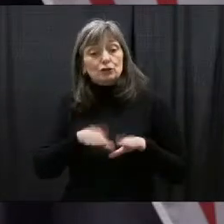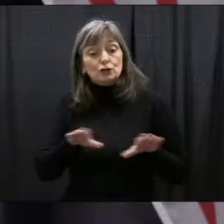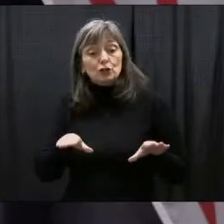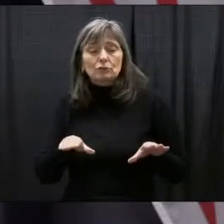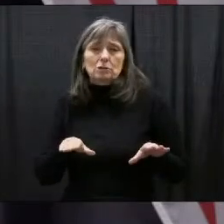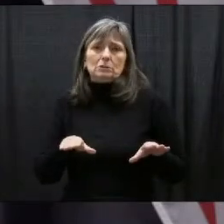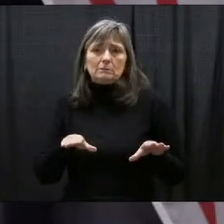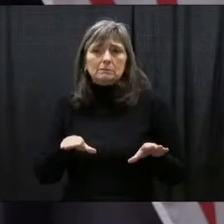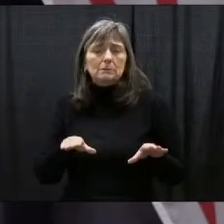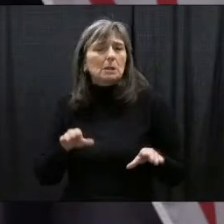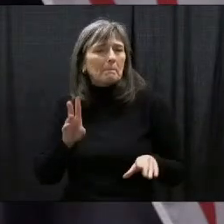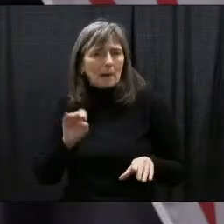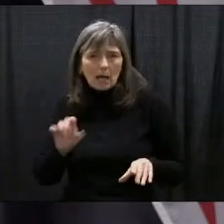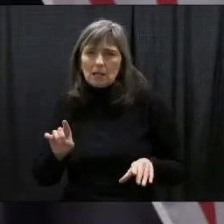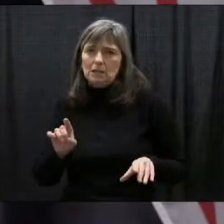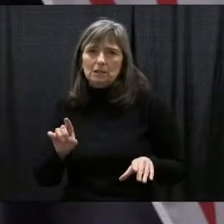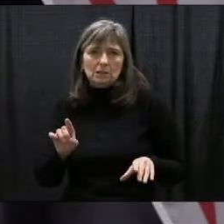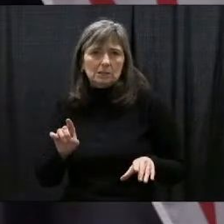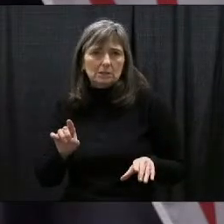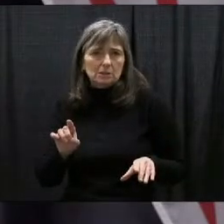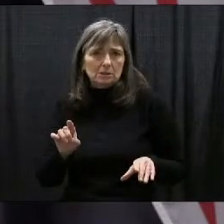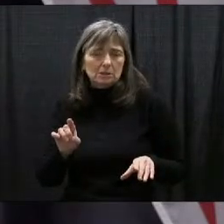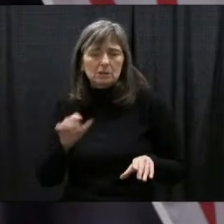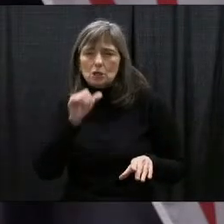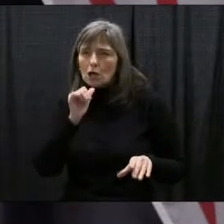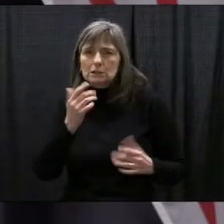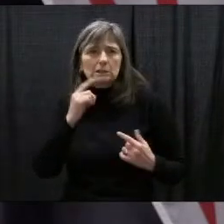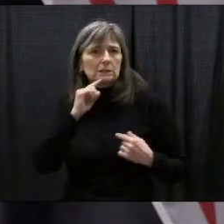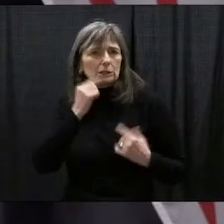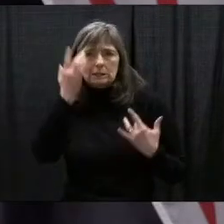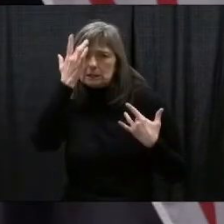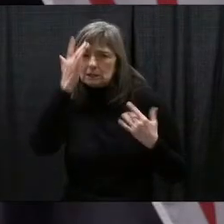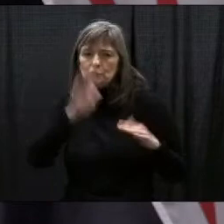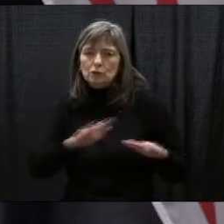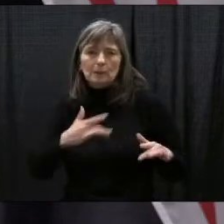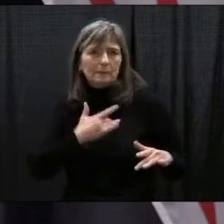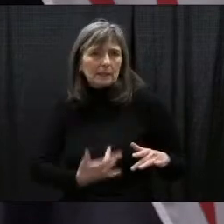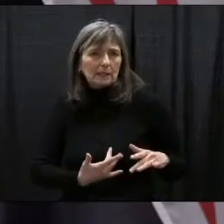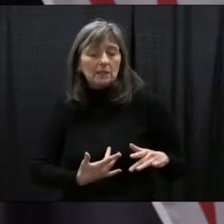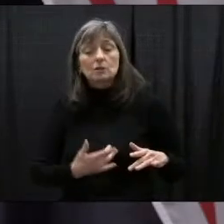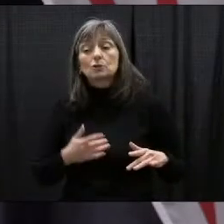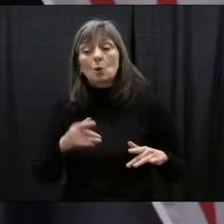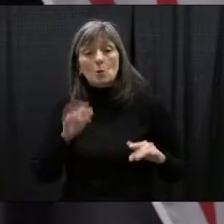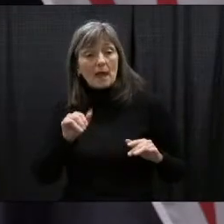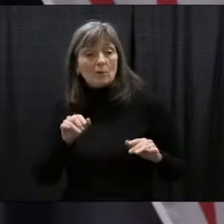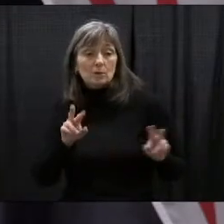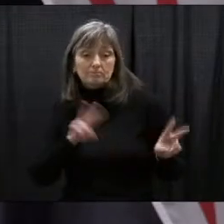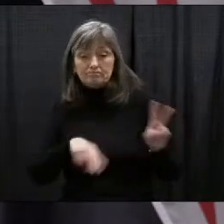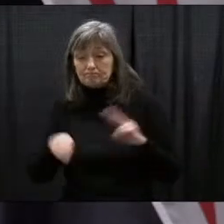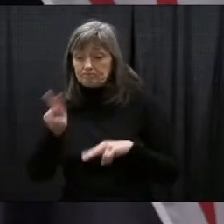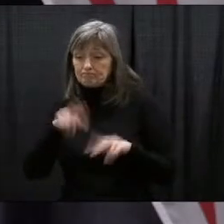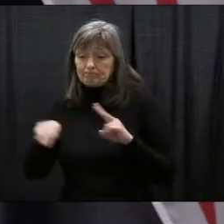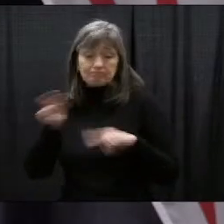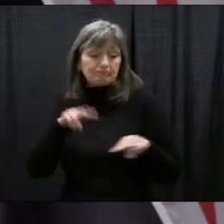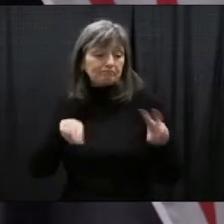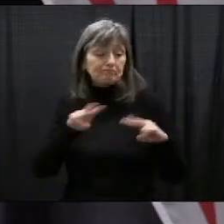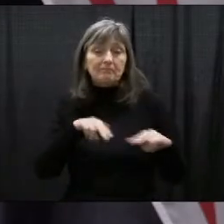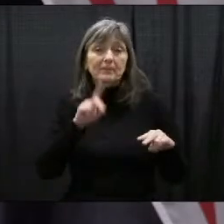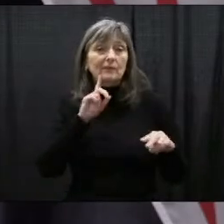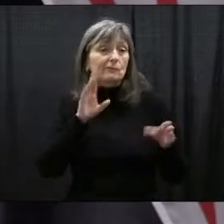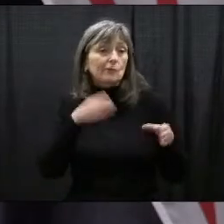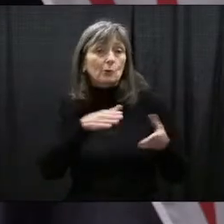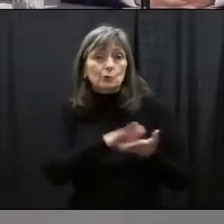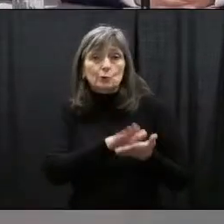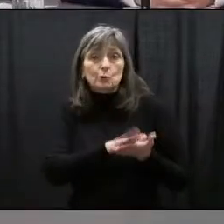be milder still. So all of that has to be considered as well when you're looking at